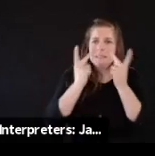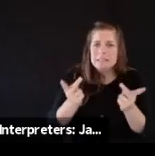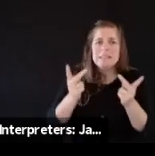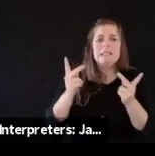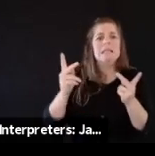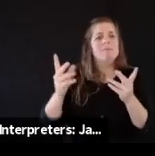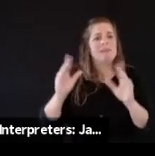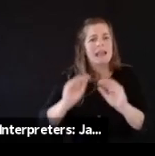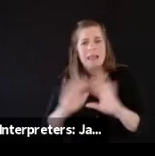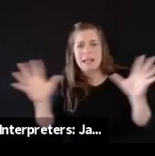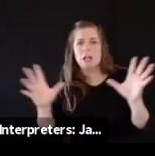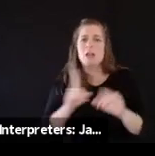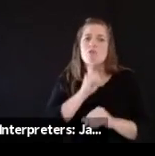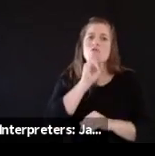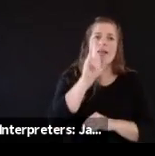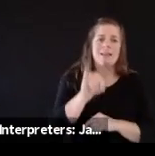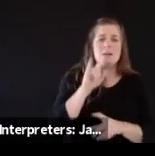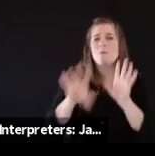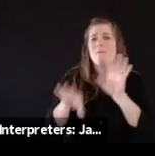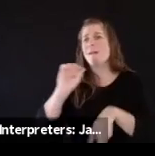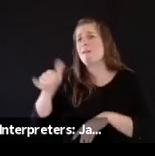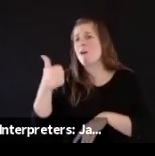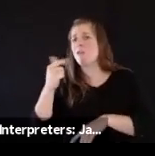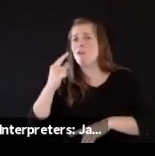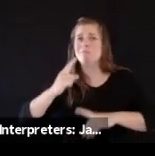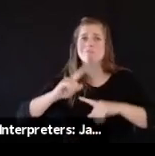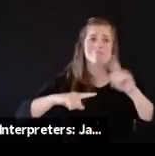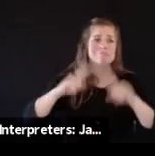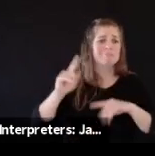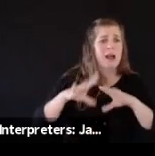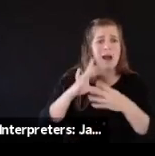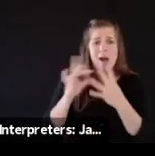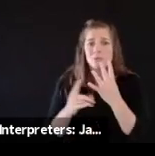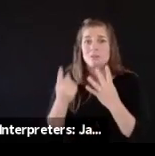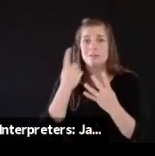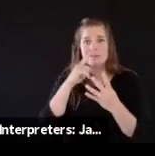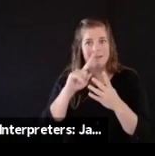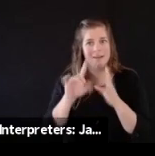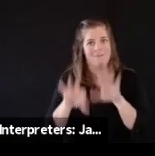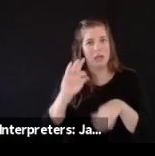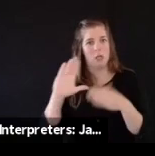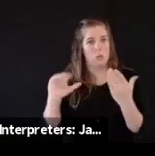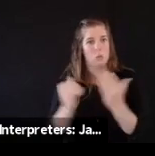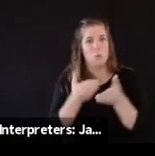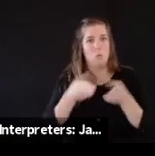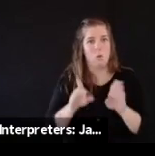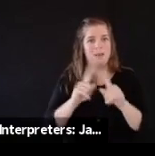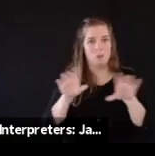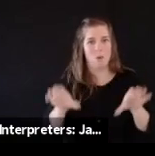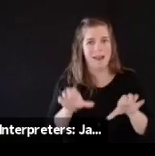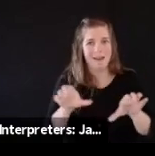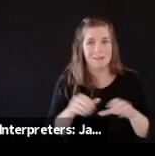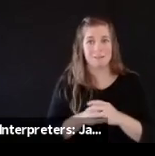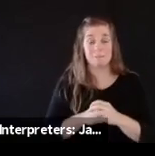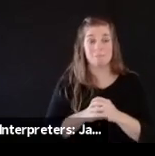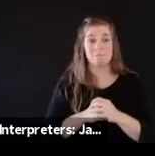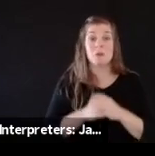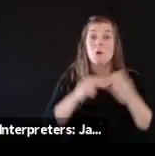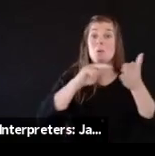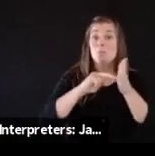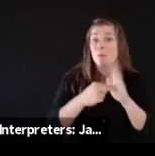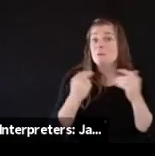find alternatives, ultimately new directions for action. The purpose was to try to end